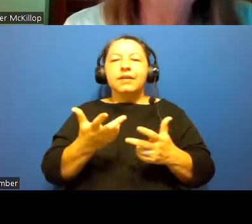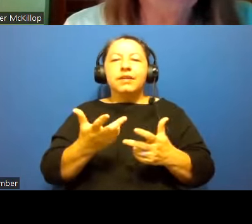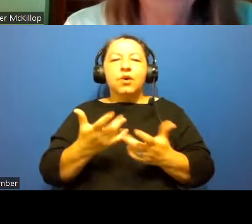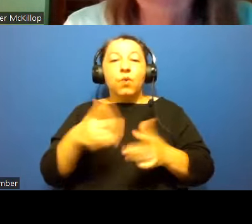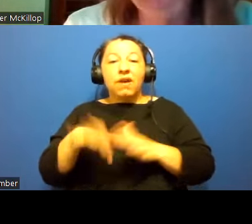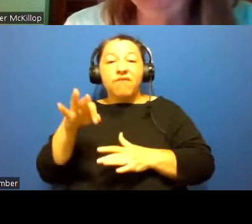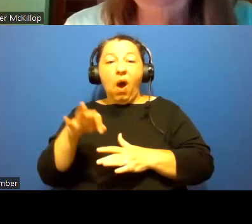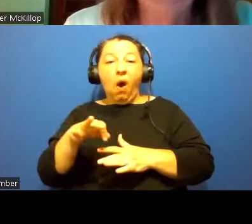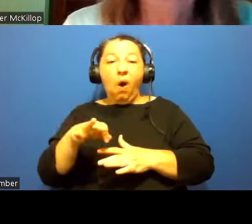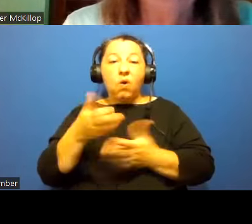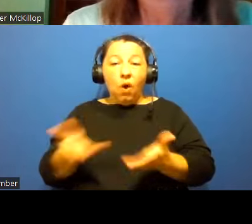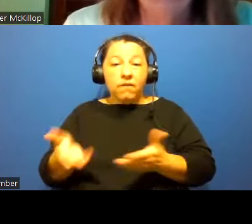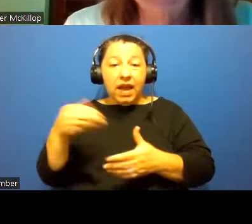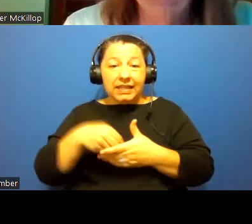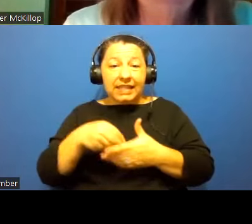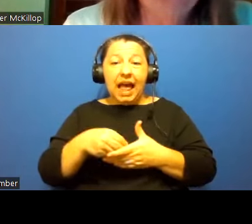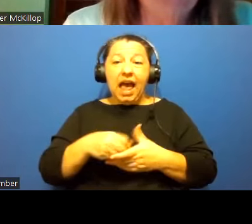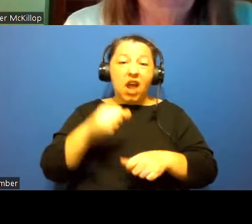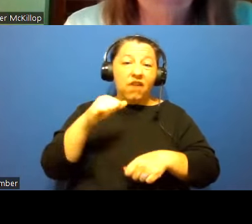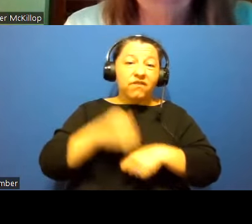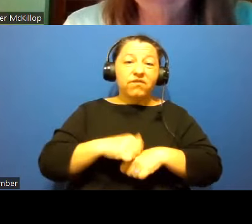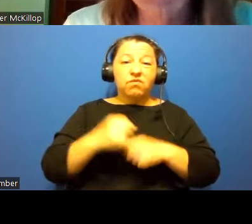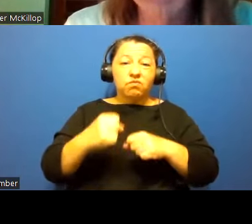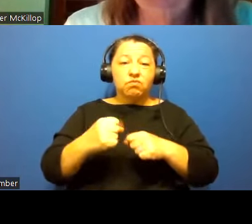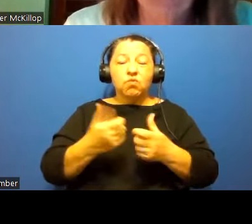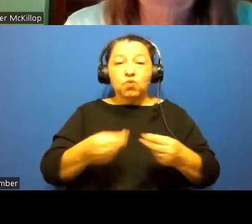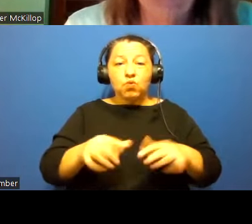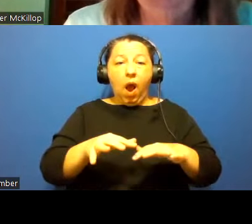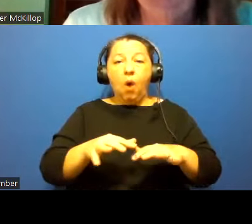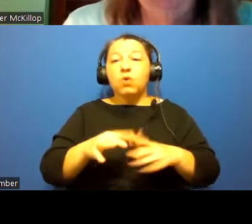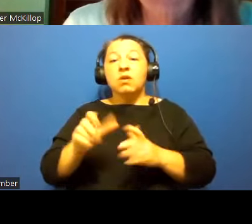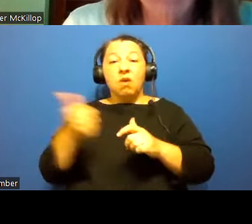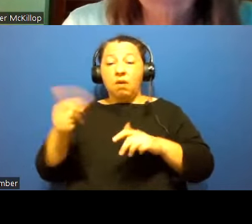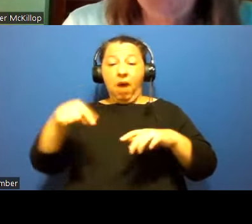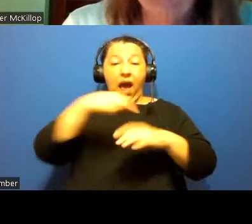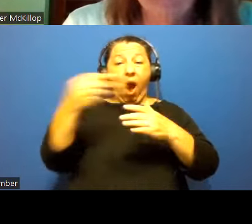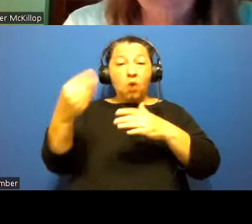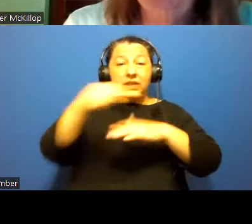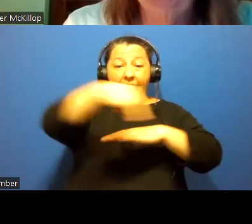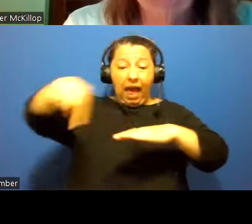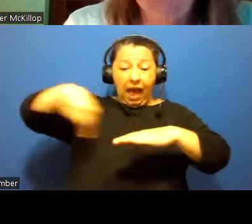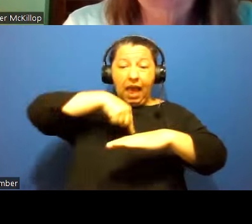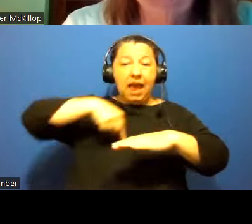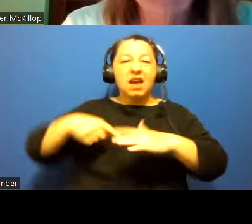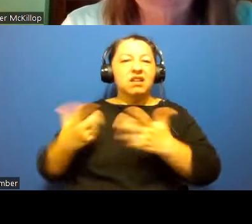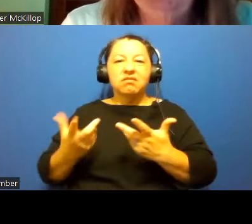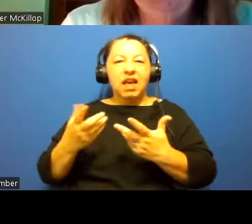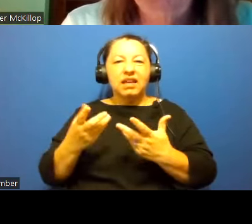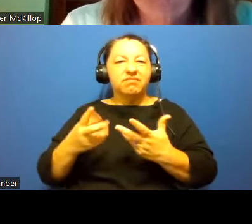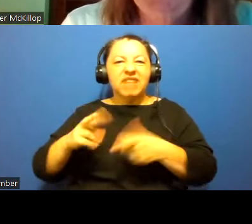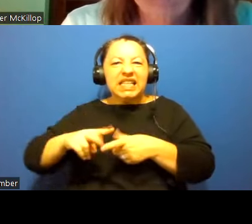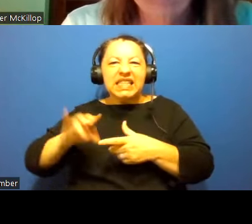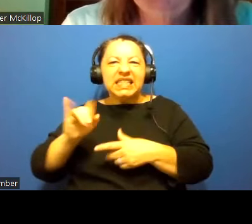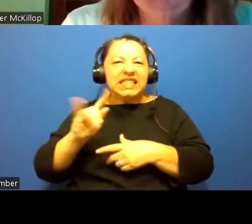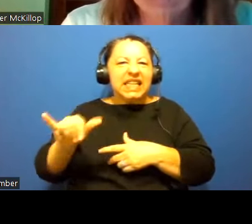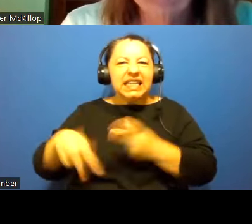ground inside, but beyond it, no artifacts in very silty soil. So almost mounded hard areas.